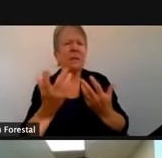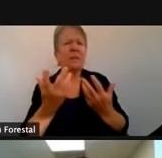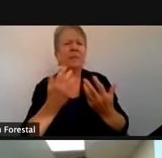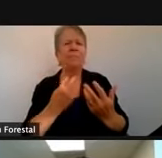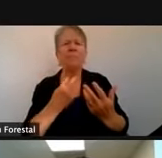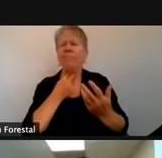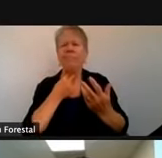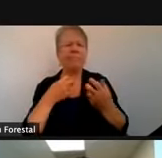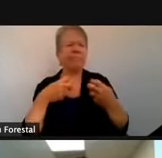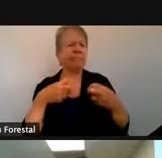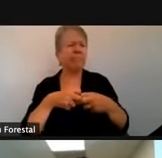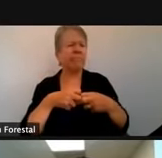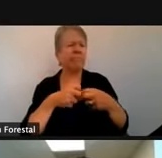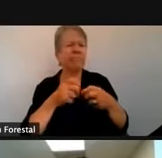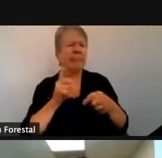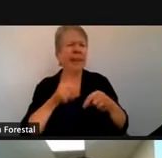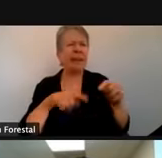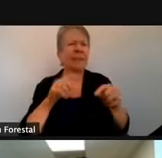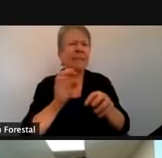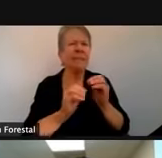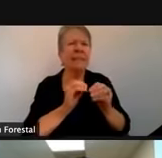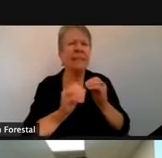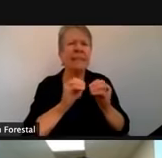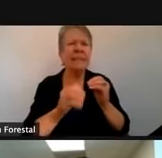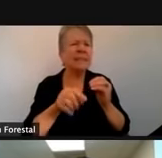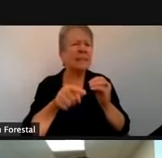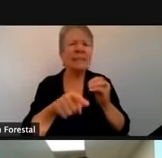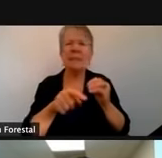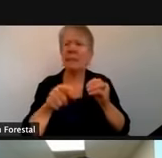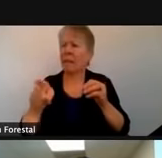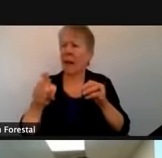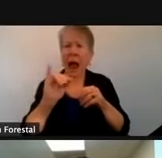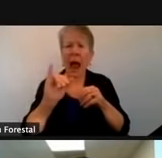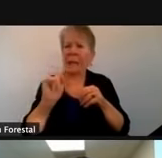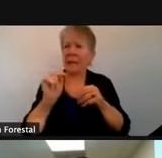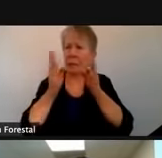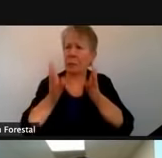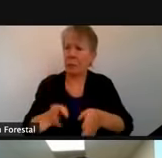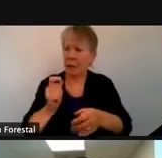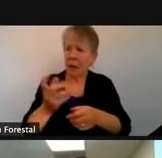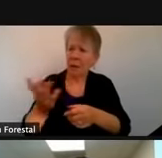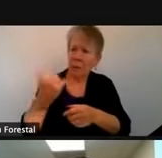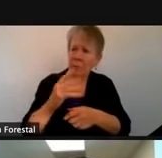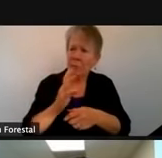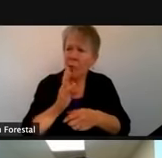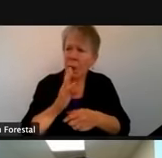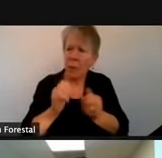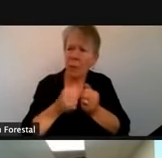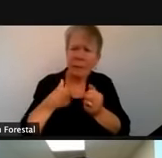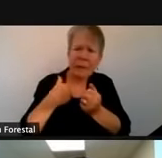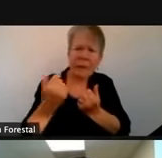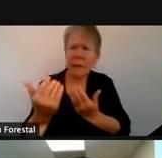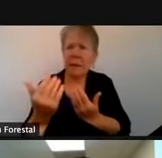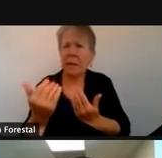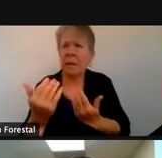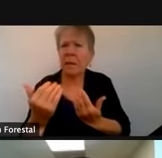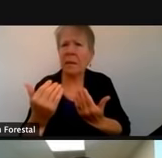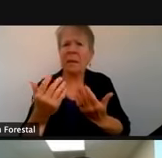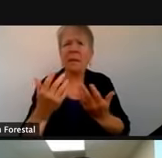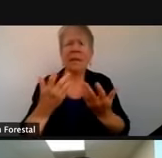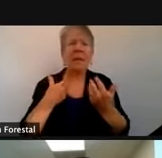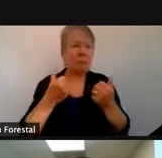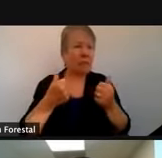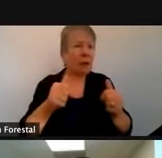Can the IT person say something? Yeah. Well, she is trying to.